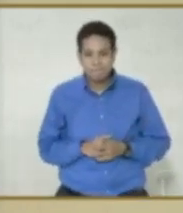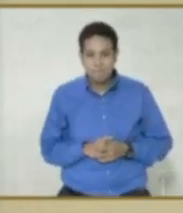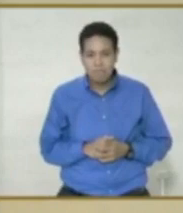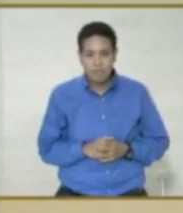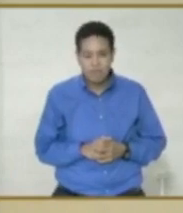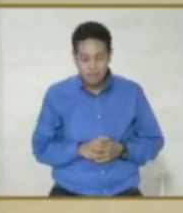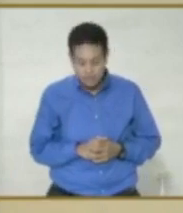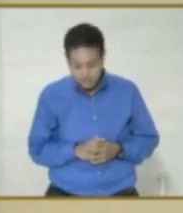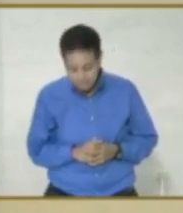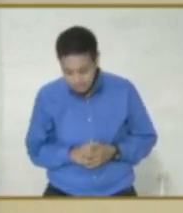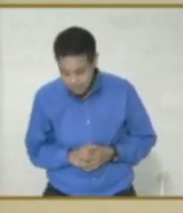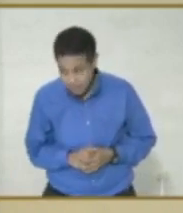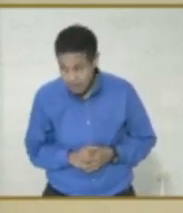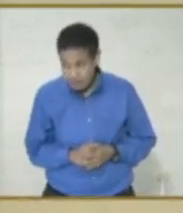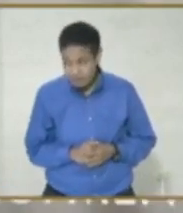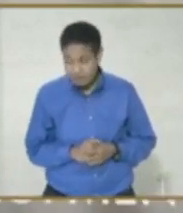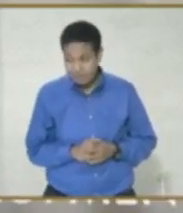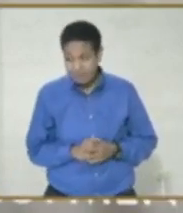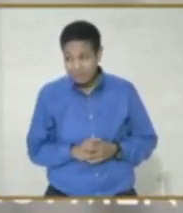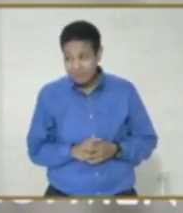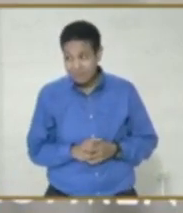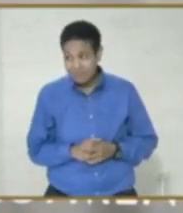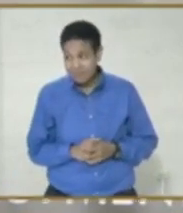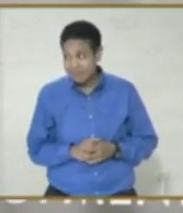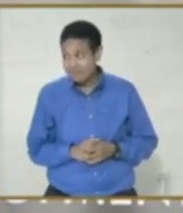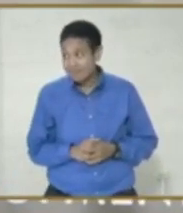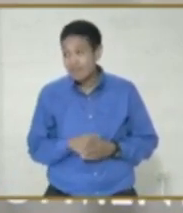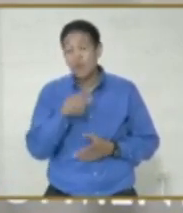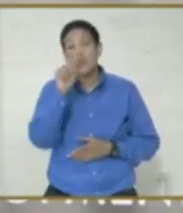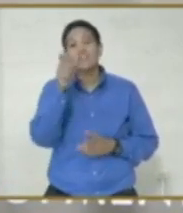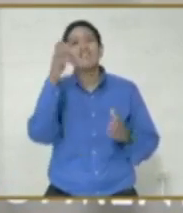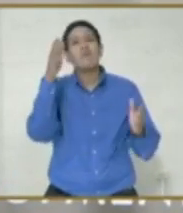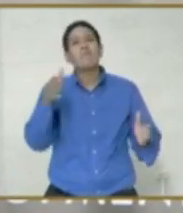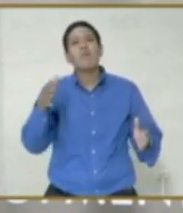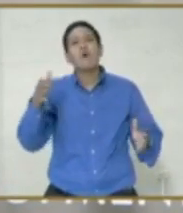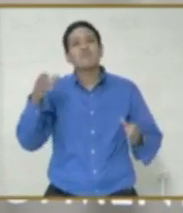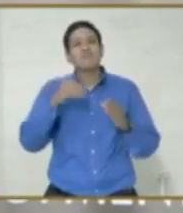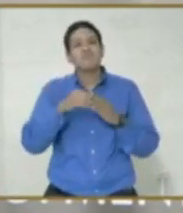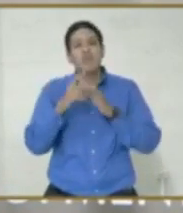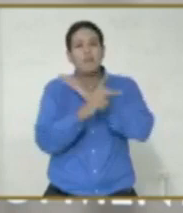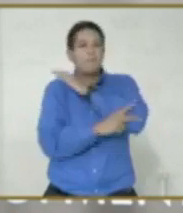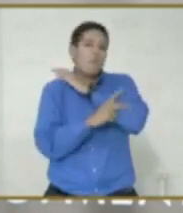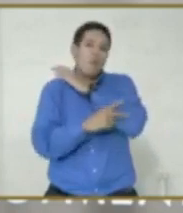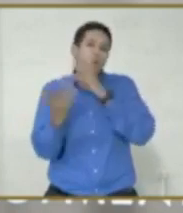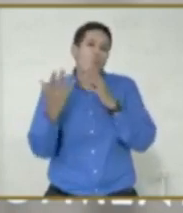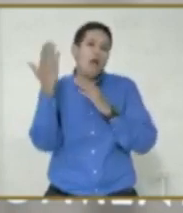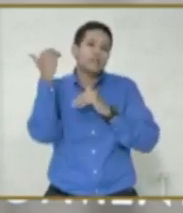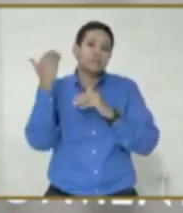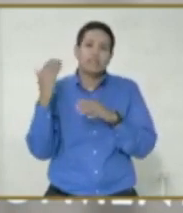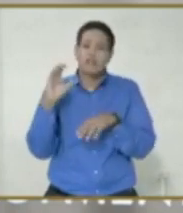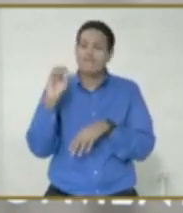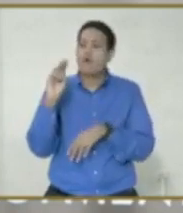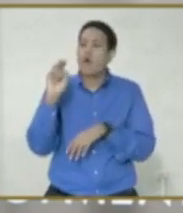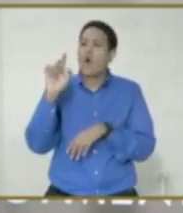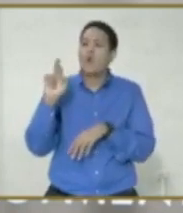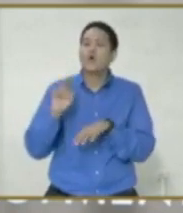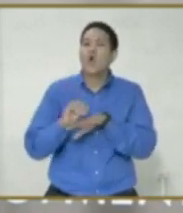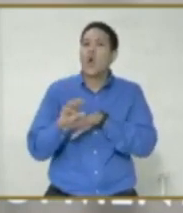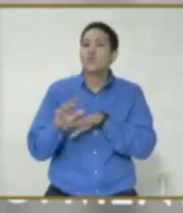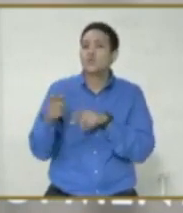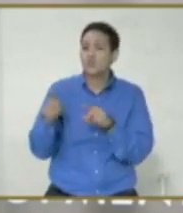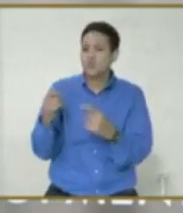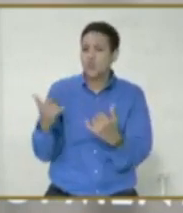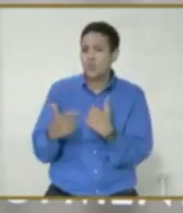Thank you. A question from Anonymous in Portland. What is expected of counselors during this COVID